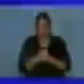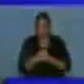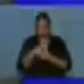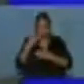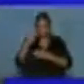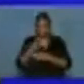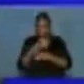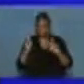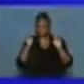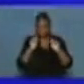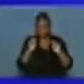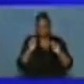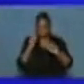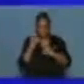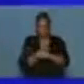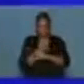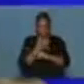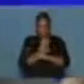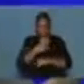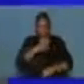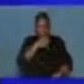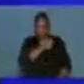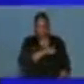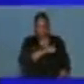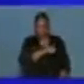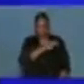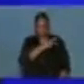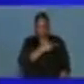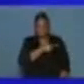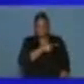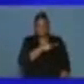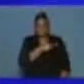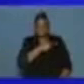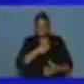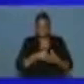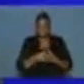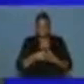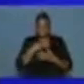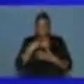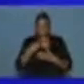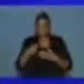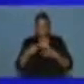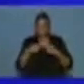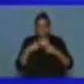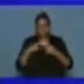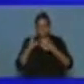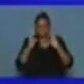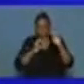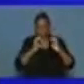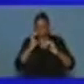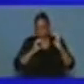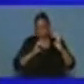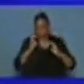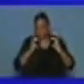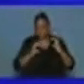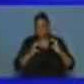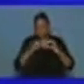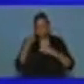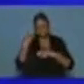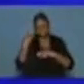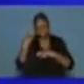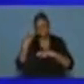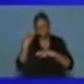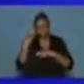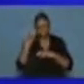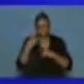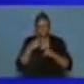Welcome to your Tuesday Sports, everyone. I'm Amajal Knowles. We're roughly 3 months away from the 2023 World Athletics Championships in Budapest. But before then, for the